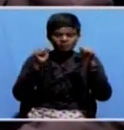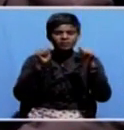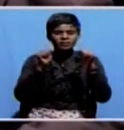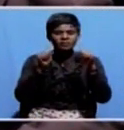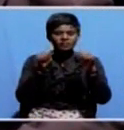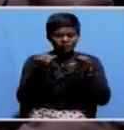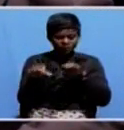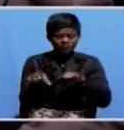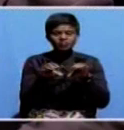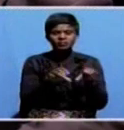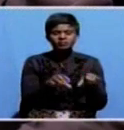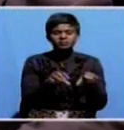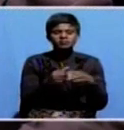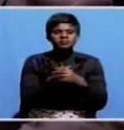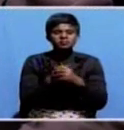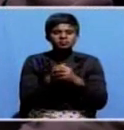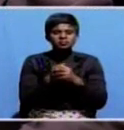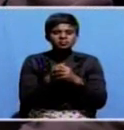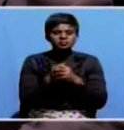intends to do.